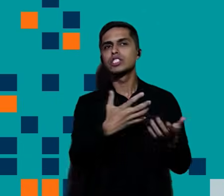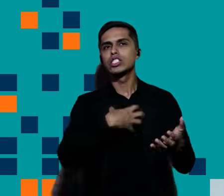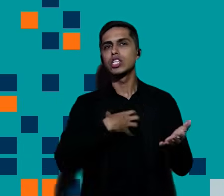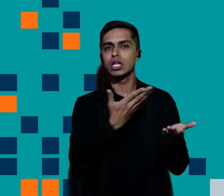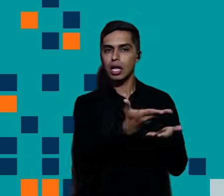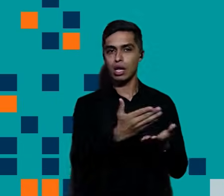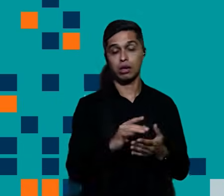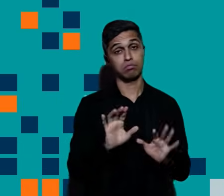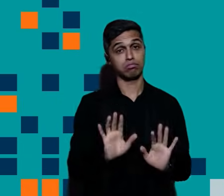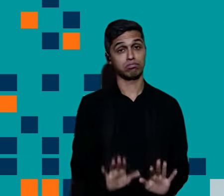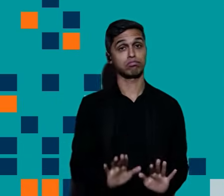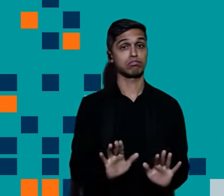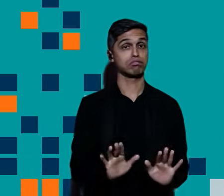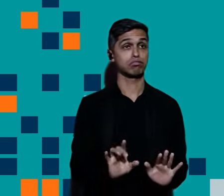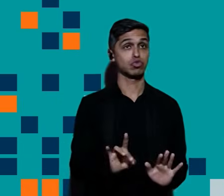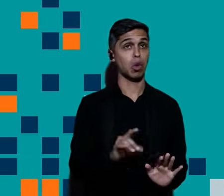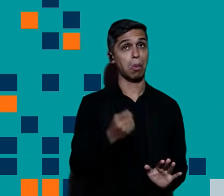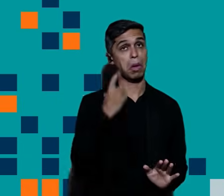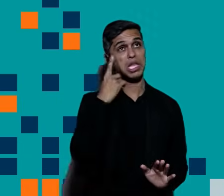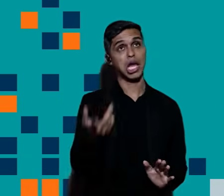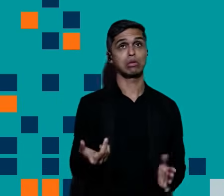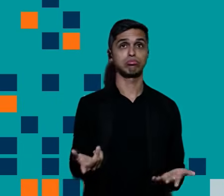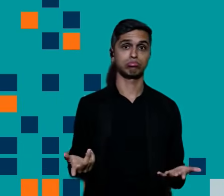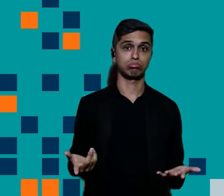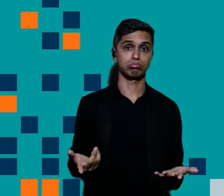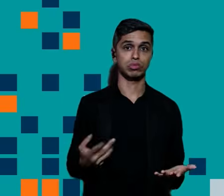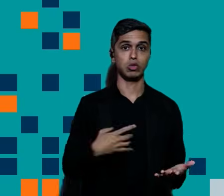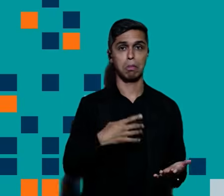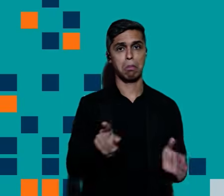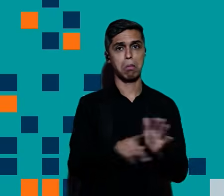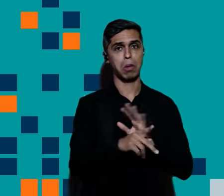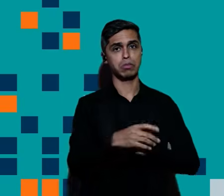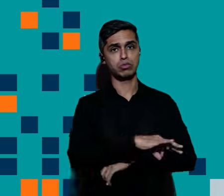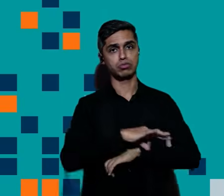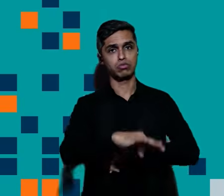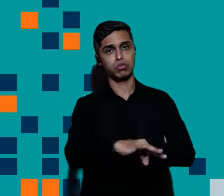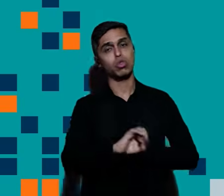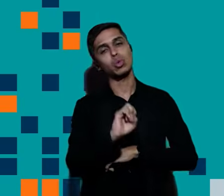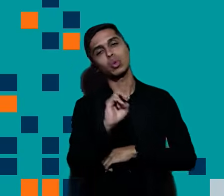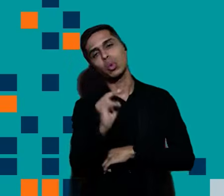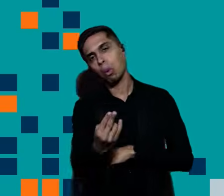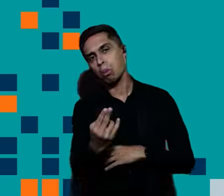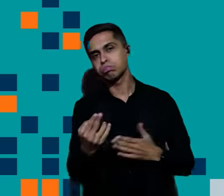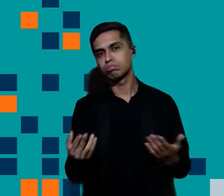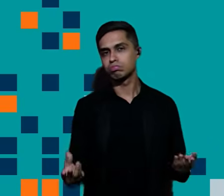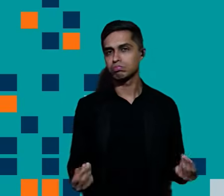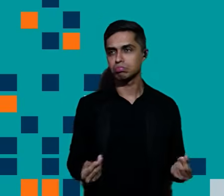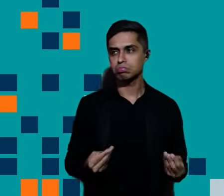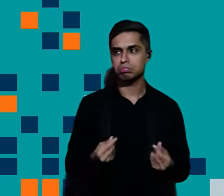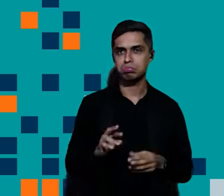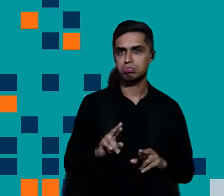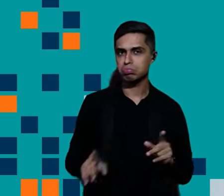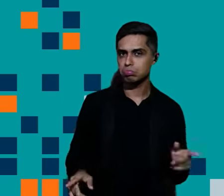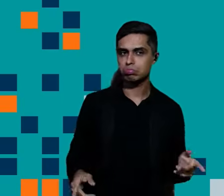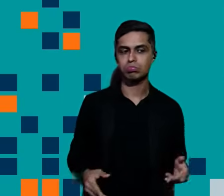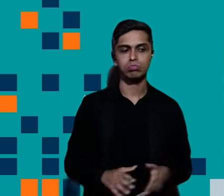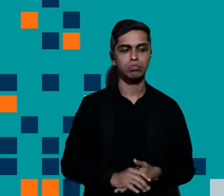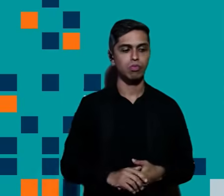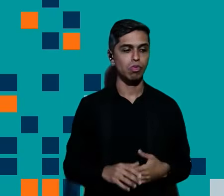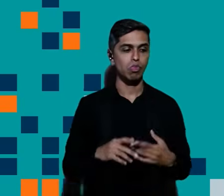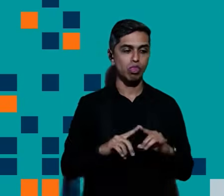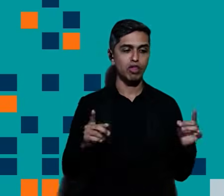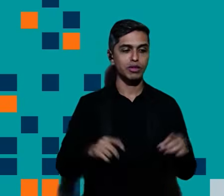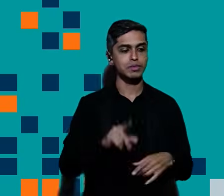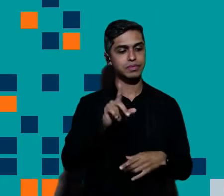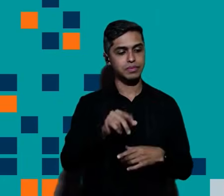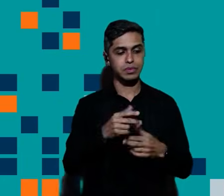folly on the outside of the building? Well, in fact, it's not about what it does on the outside of the building. It